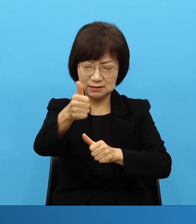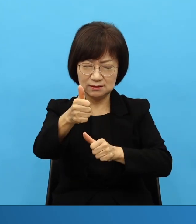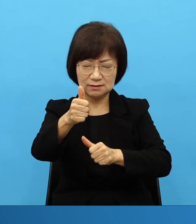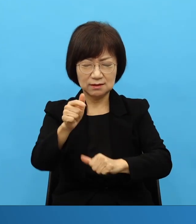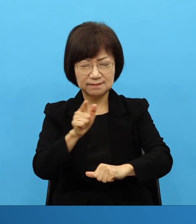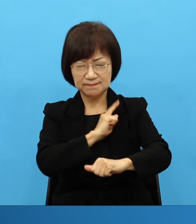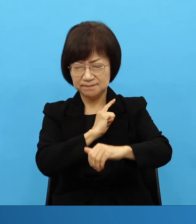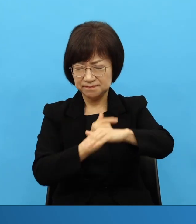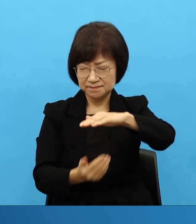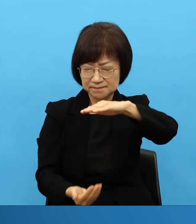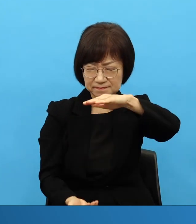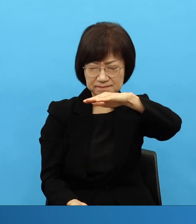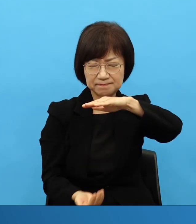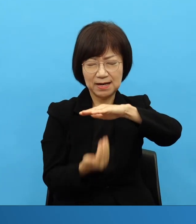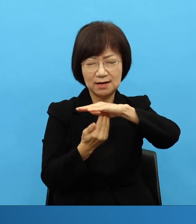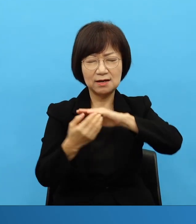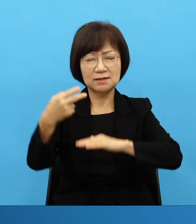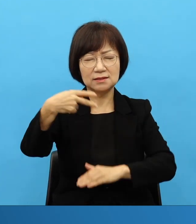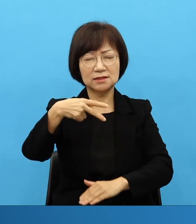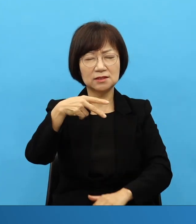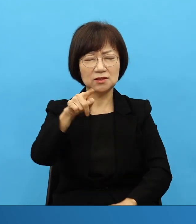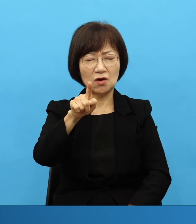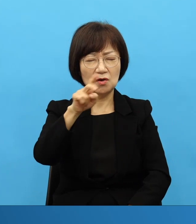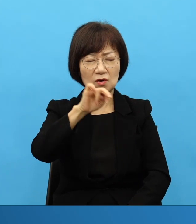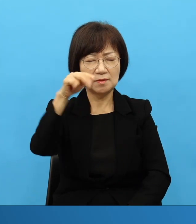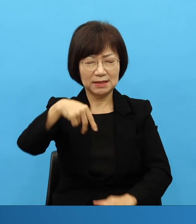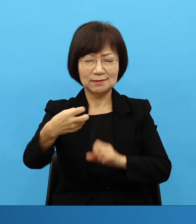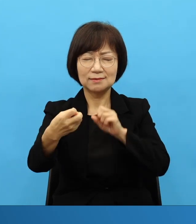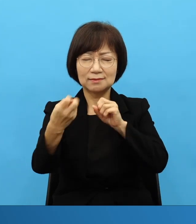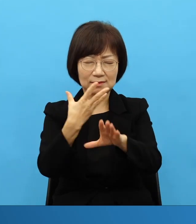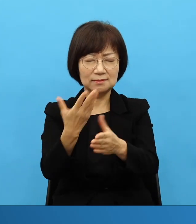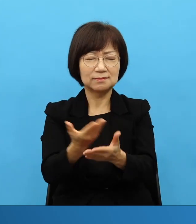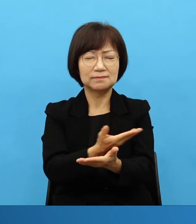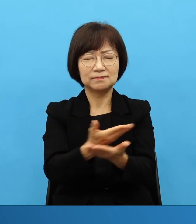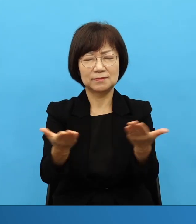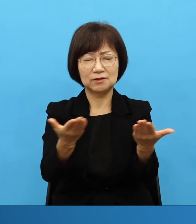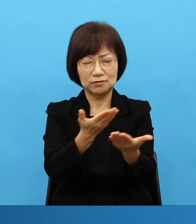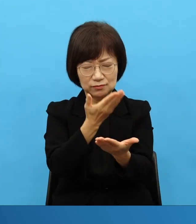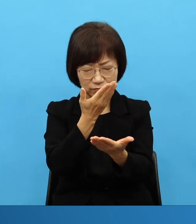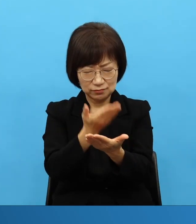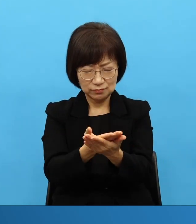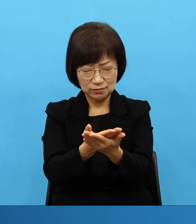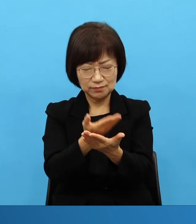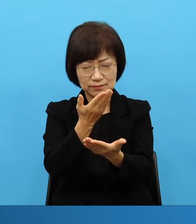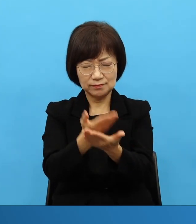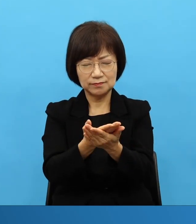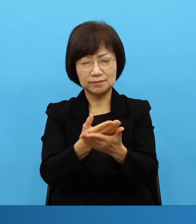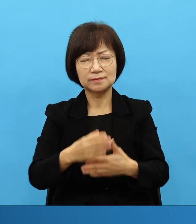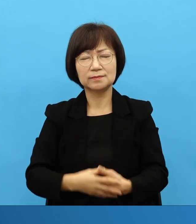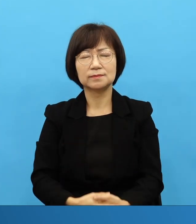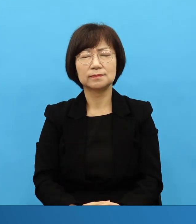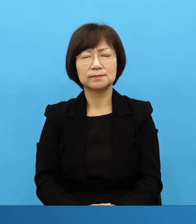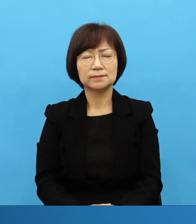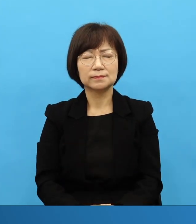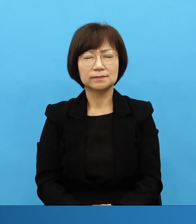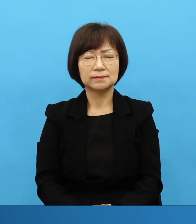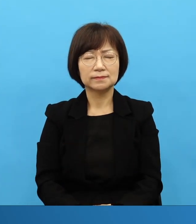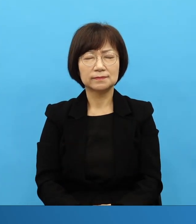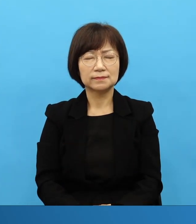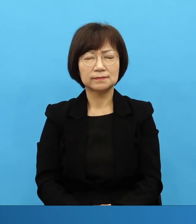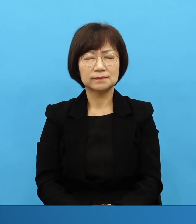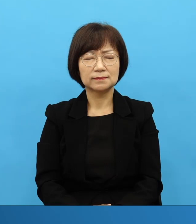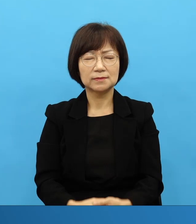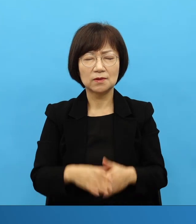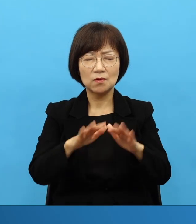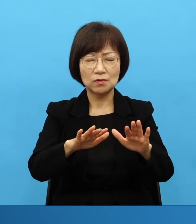to pioneer new lands without settling in their present reality, so that they may stand tall in the ranks of the summit which surpasses the three organizations.